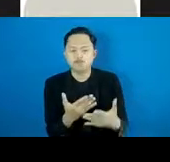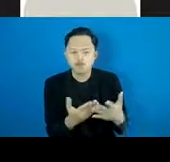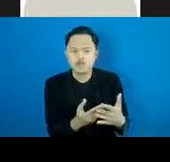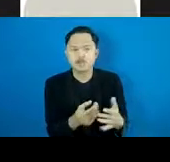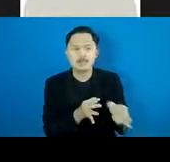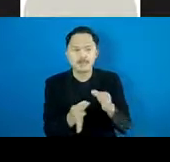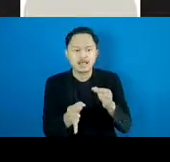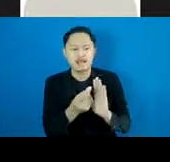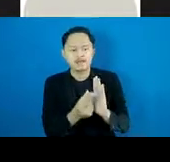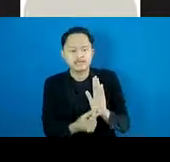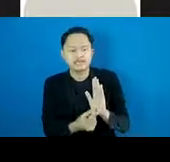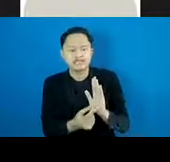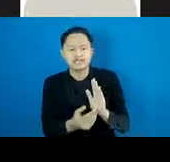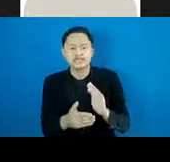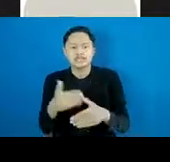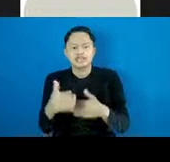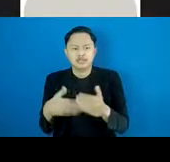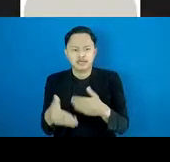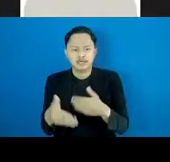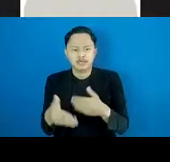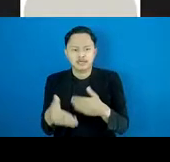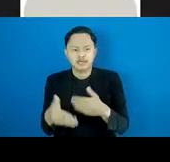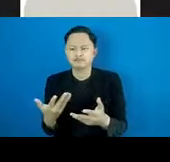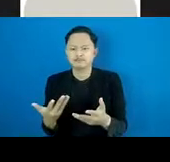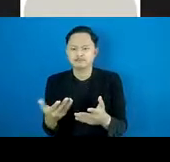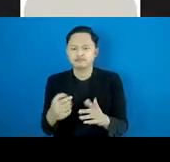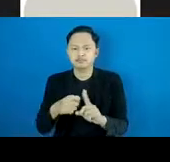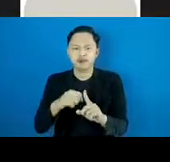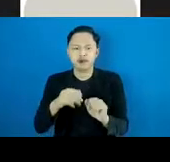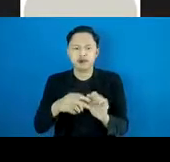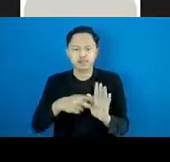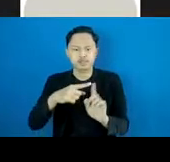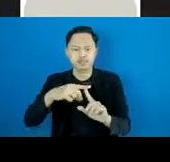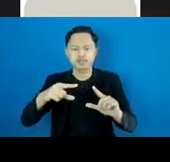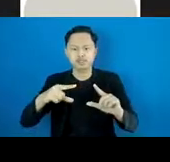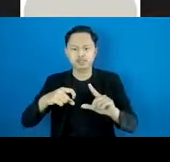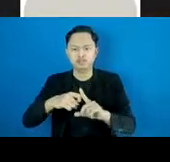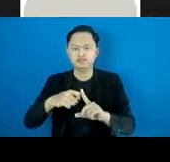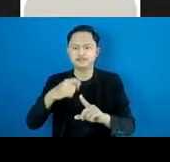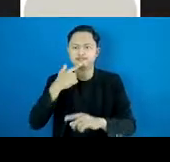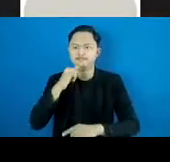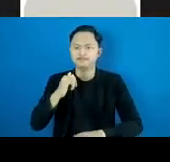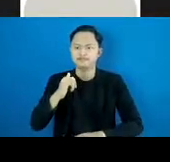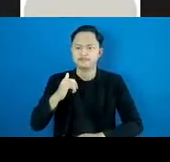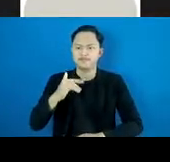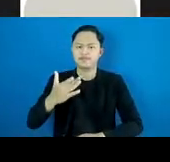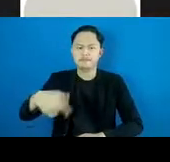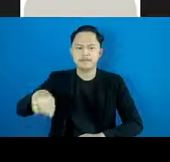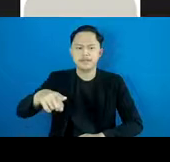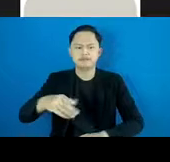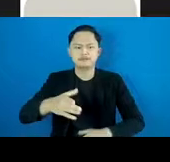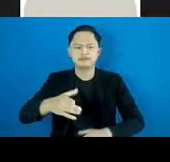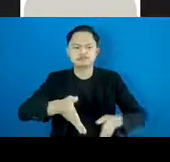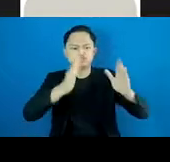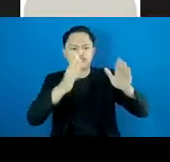infrastructure. The operator will have a contract with TransJakarta for operating the buses, and they will pay to the charging company for the